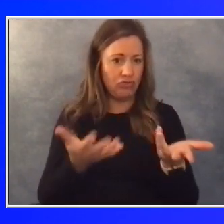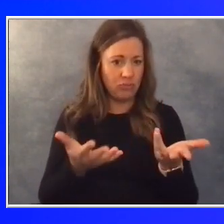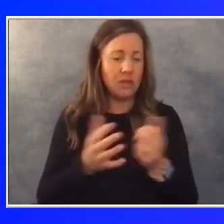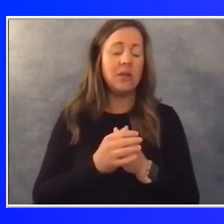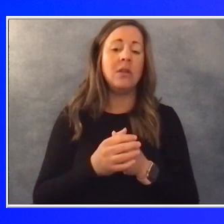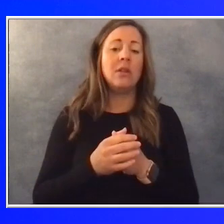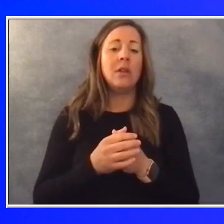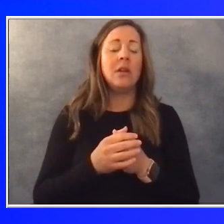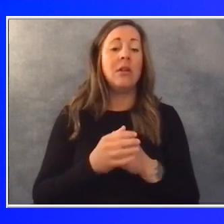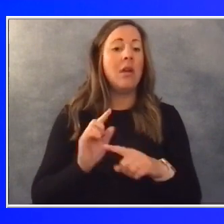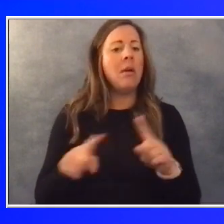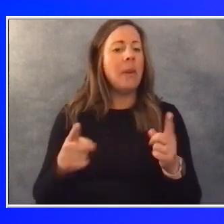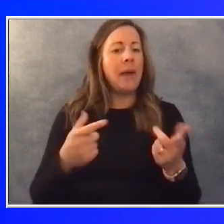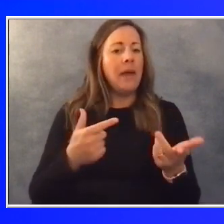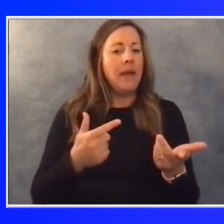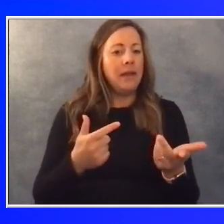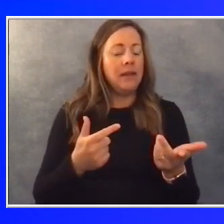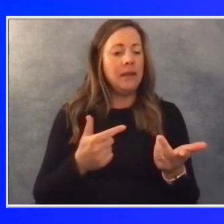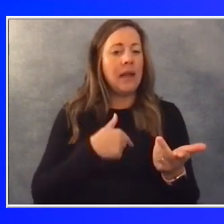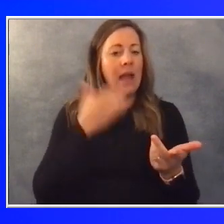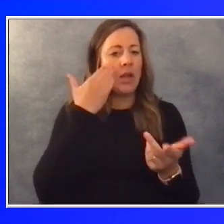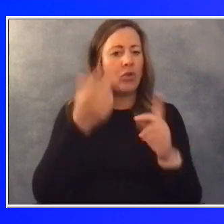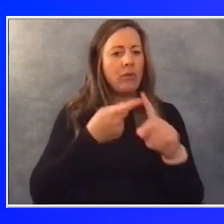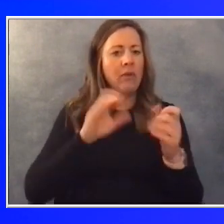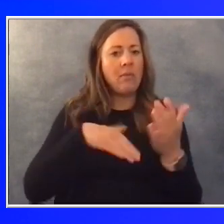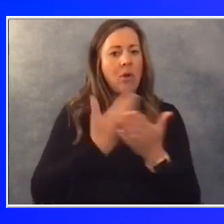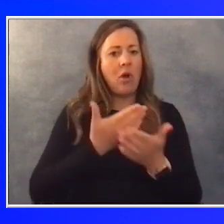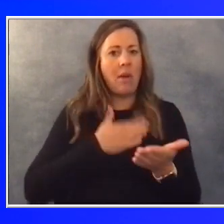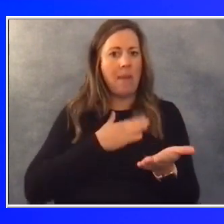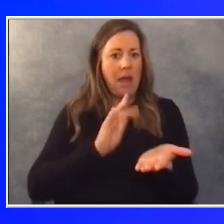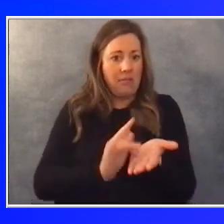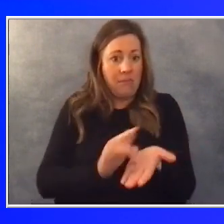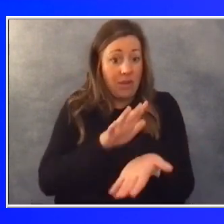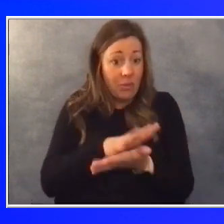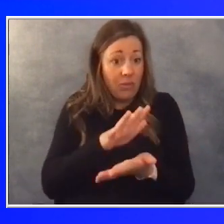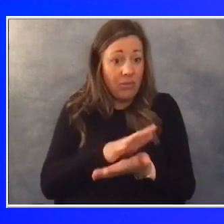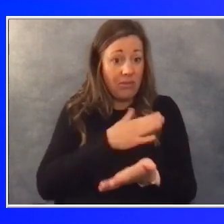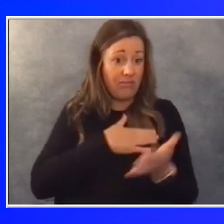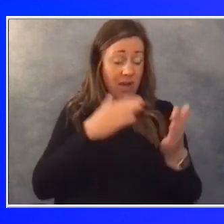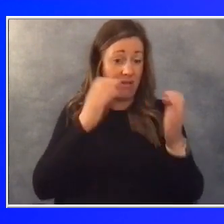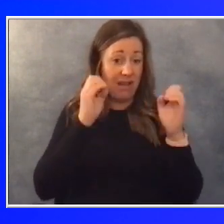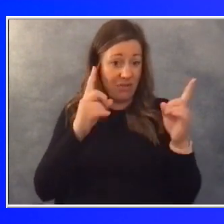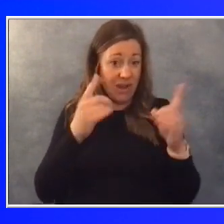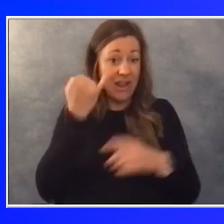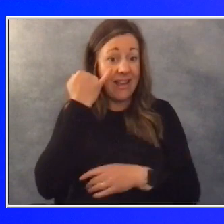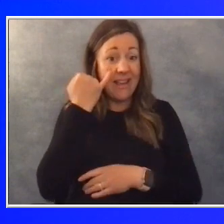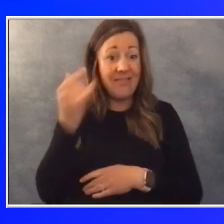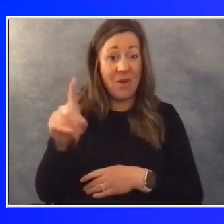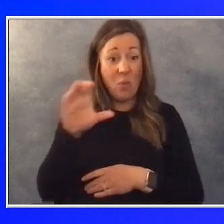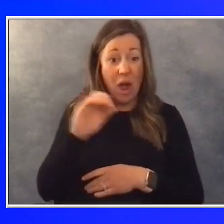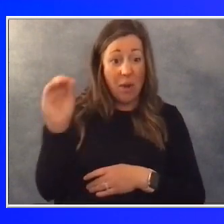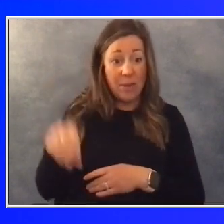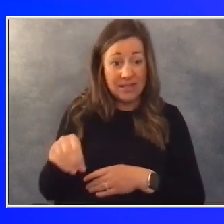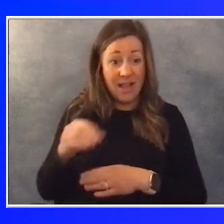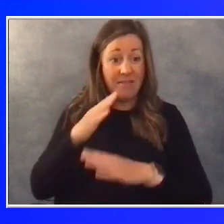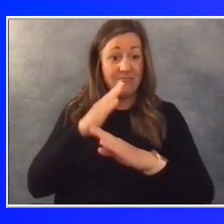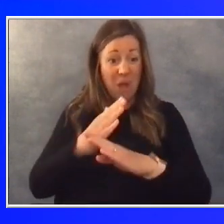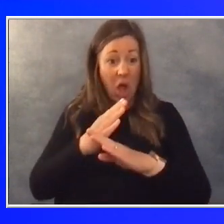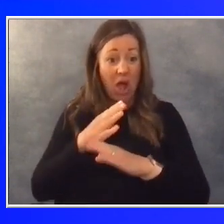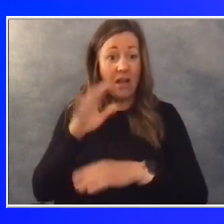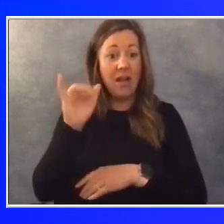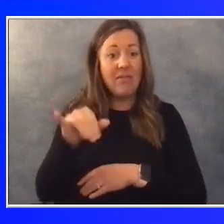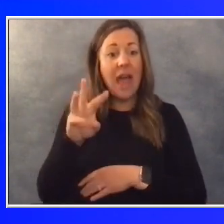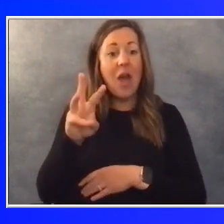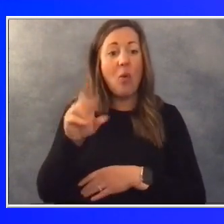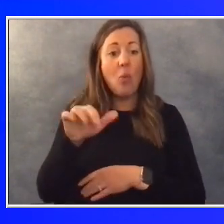but I knew from all my medical education that if you reach 100%, getting that wire is the